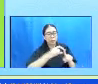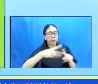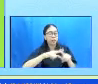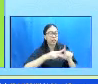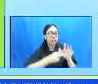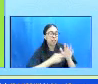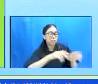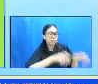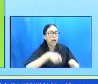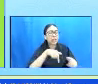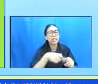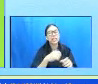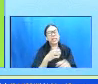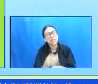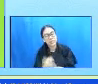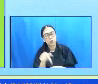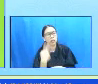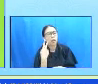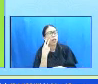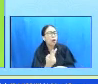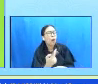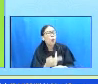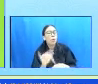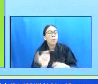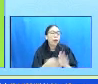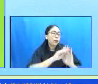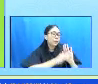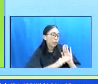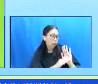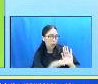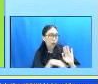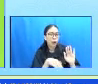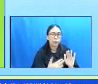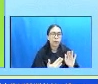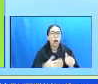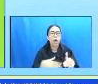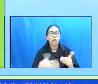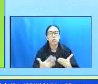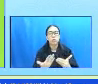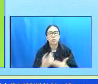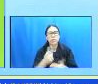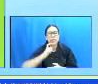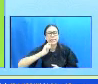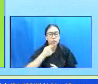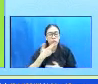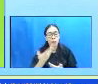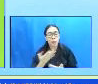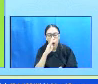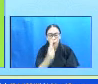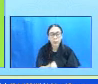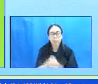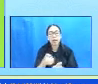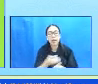look at the policy on how serious the commitment from the private sector, in this case palm oil companies